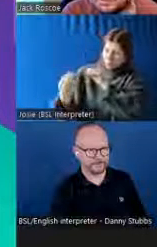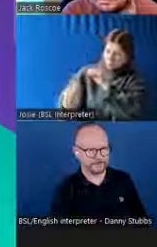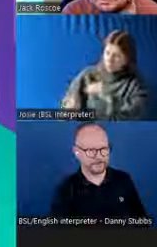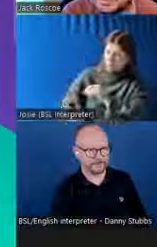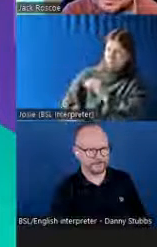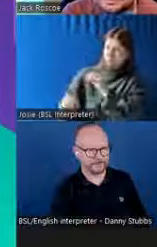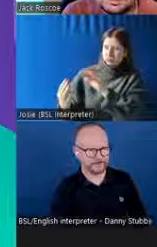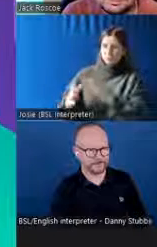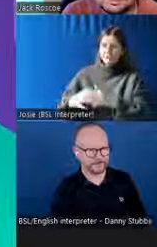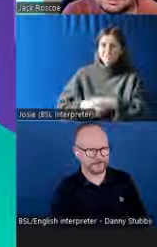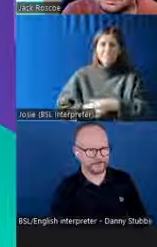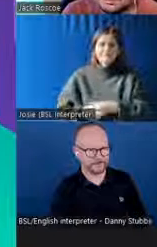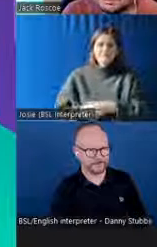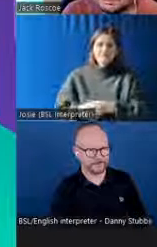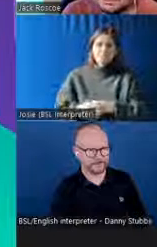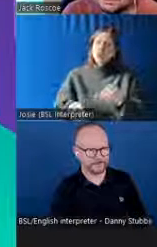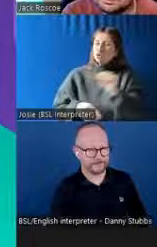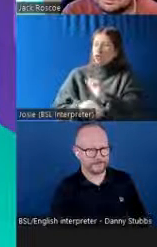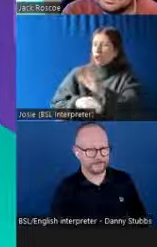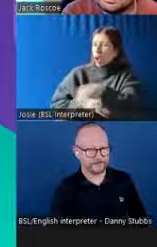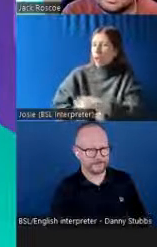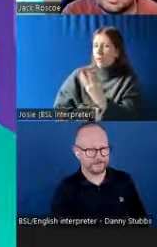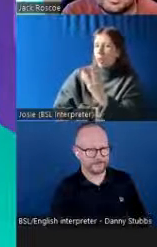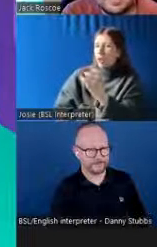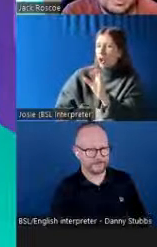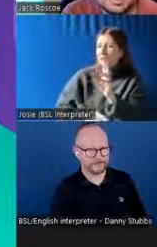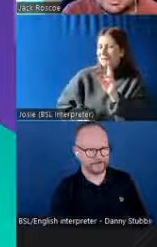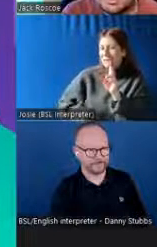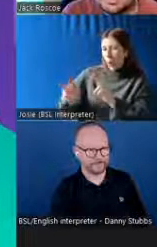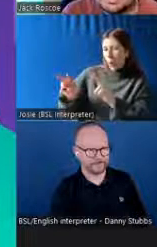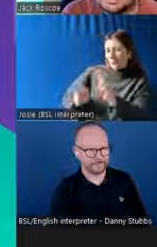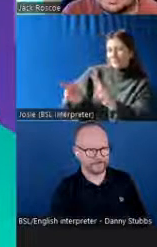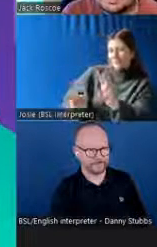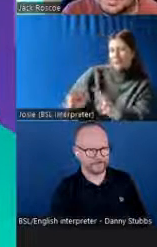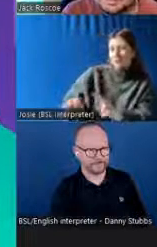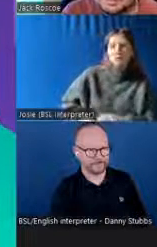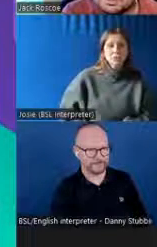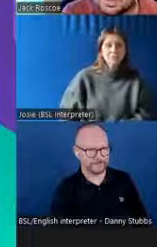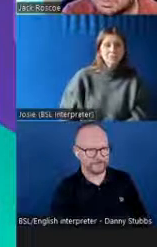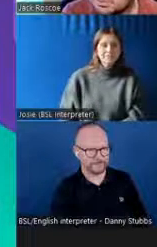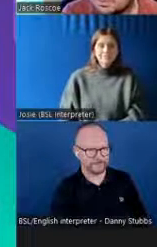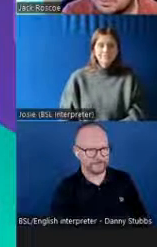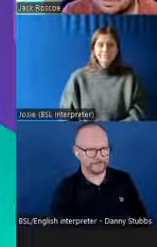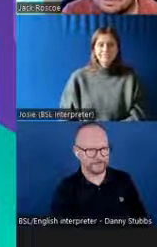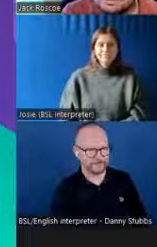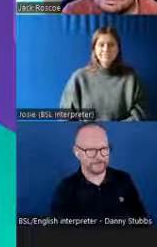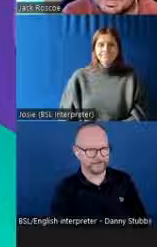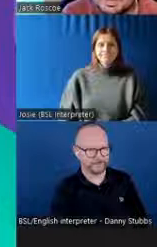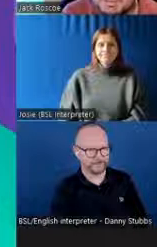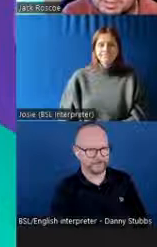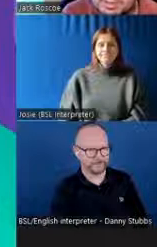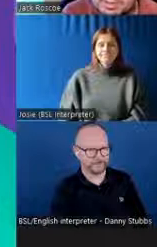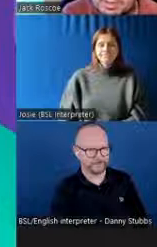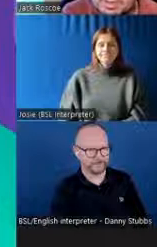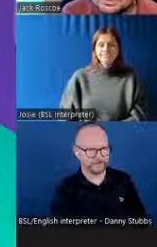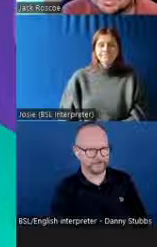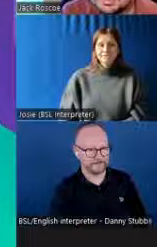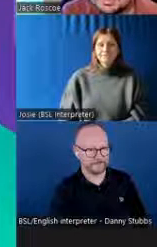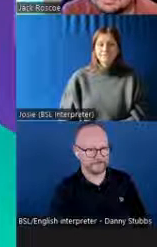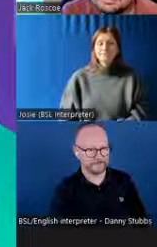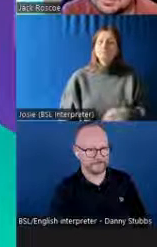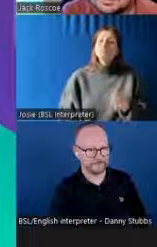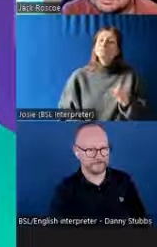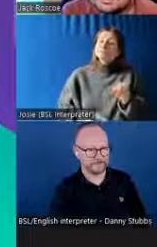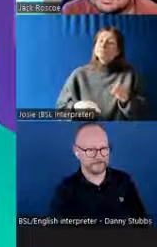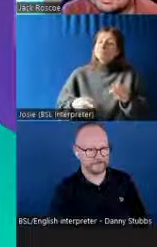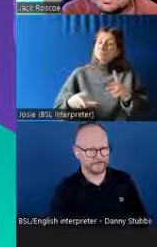observations or more if possible. So we always talk about creative methods as an